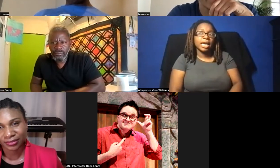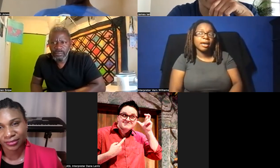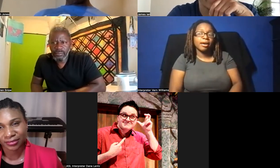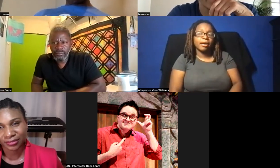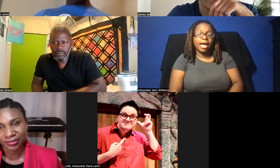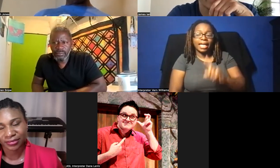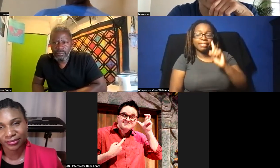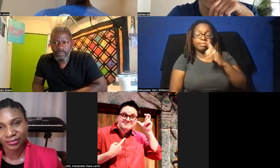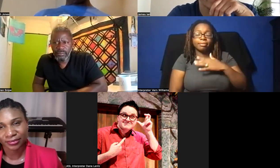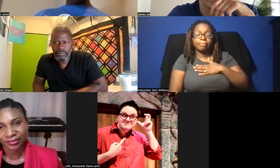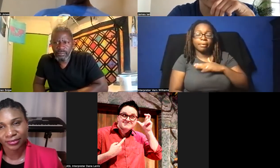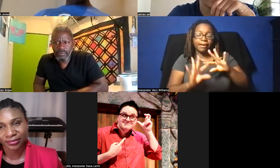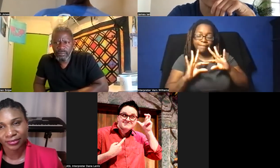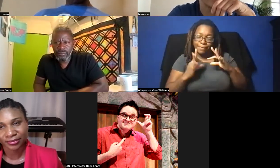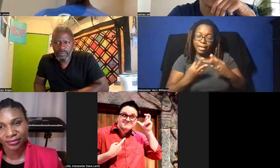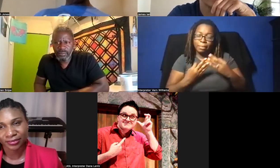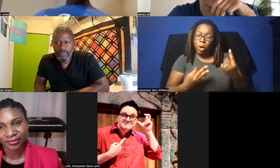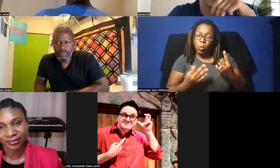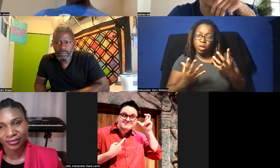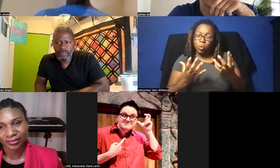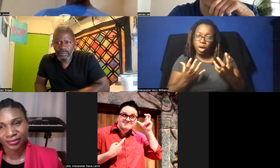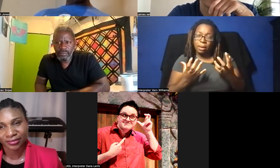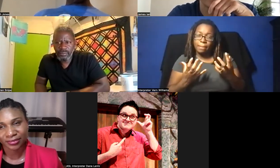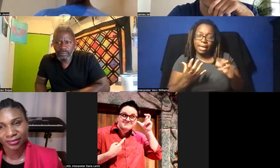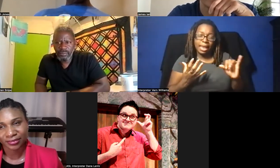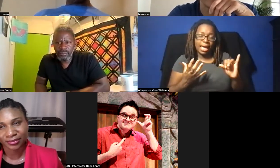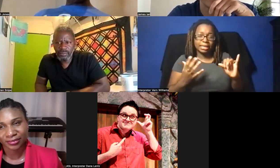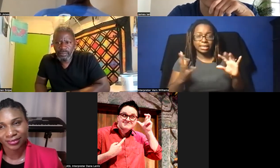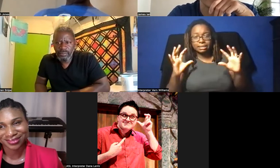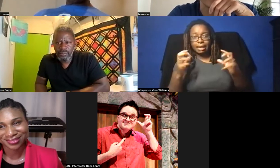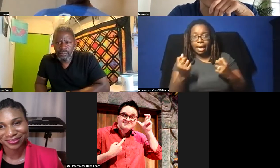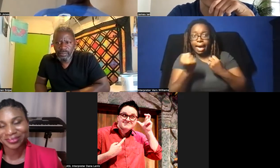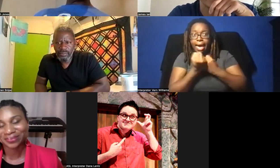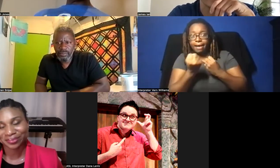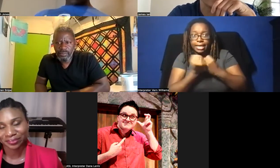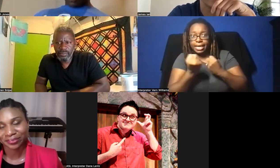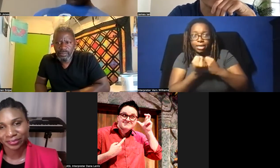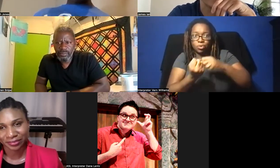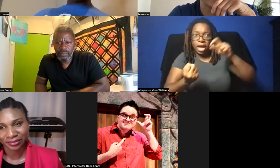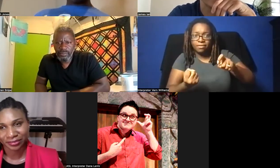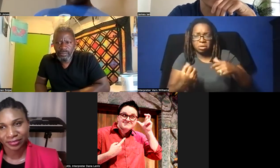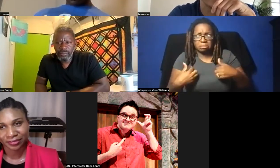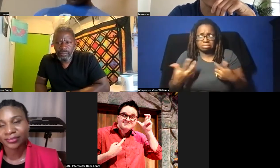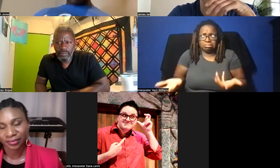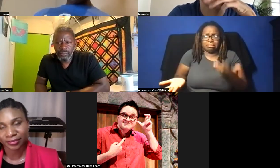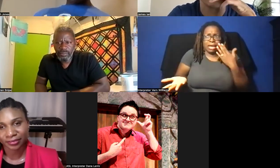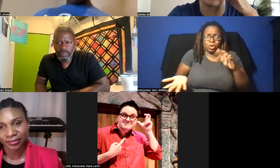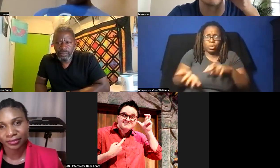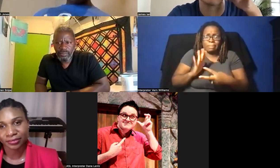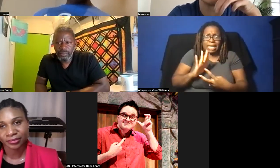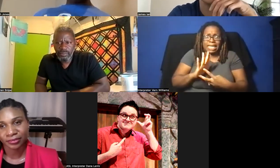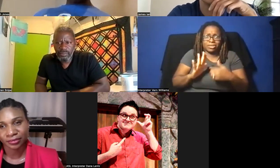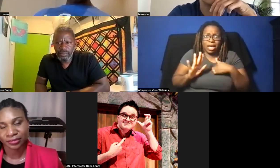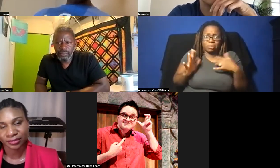family always wanted me to be like this advocate, and I didn't know what that looked like. So I would like shy away from it. And it was just